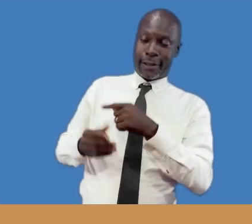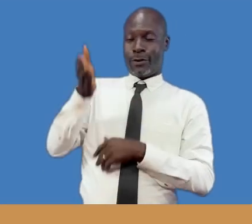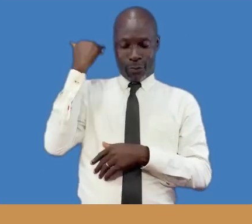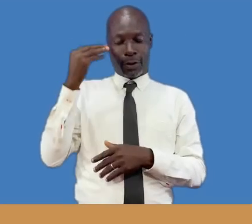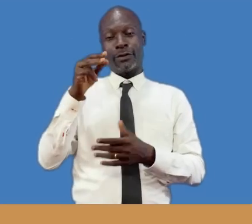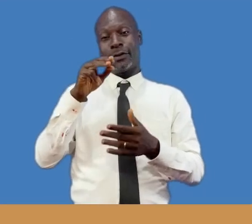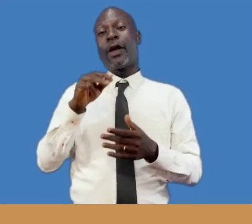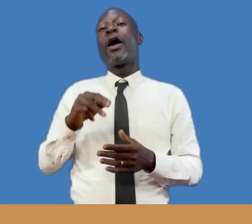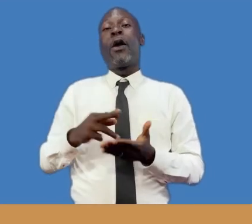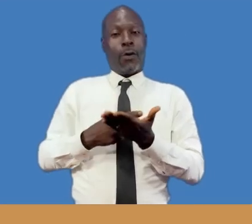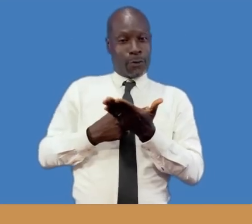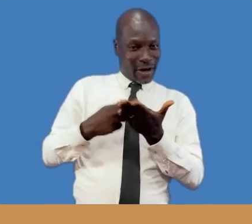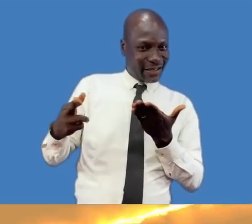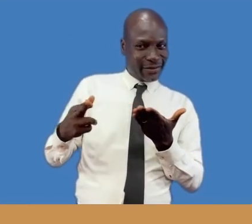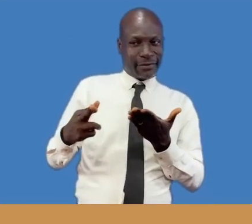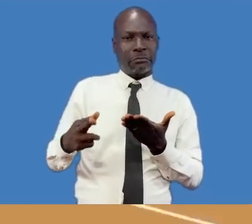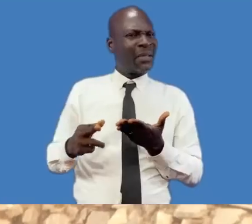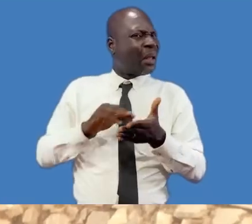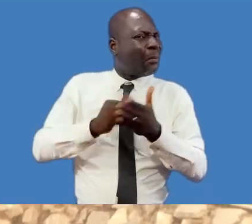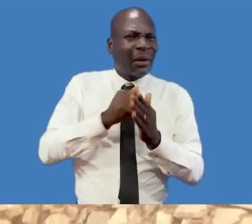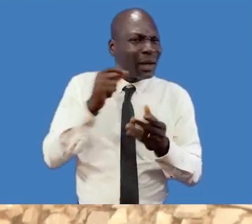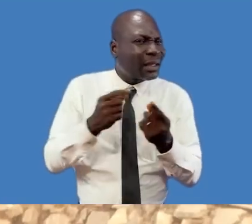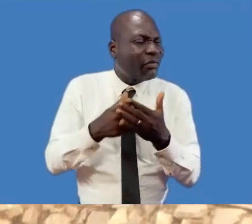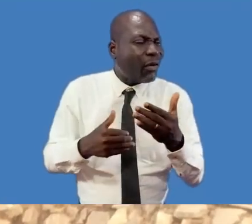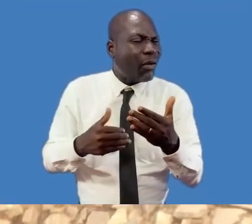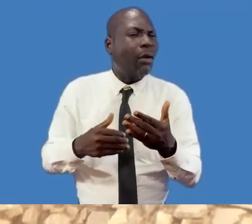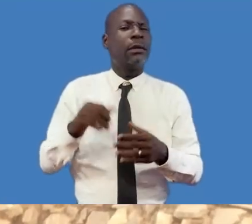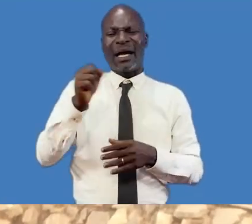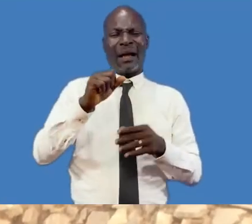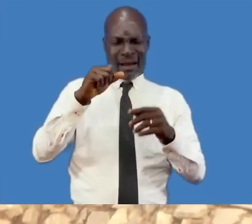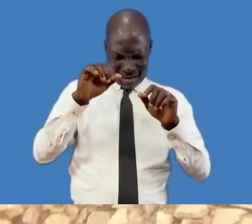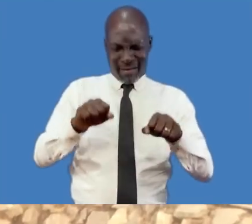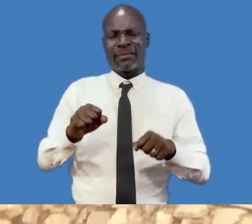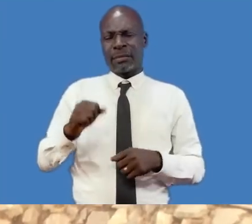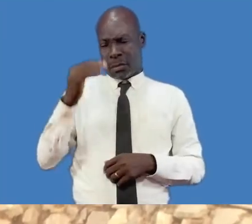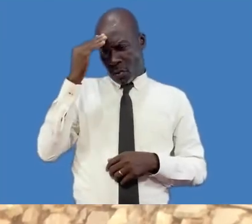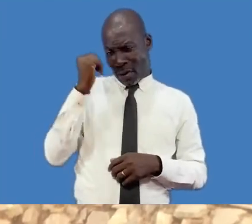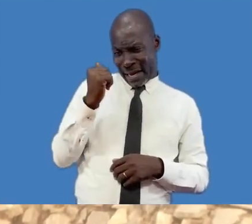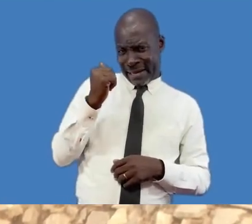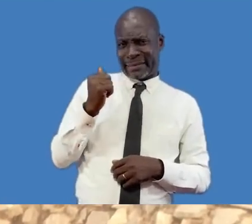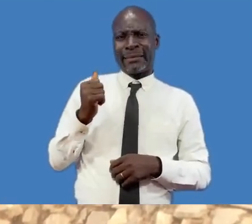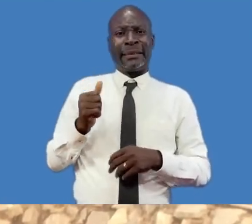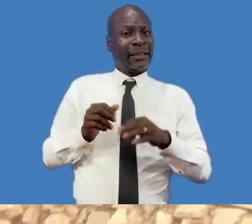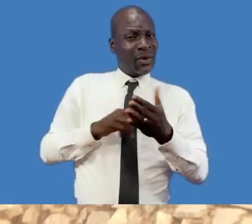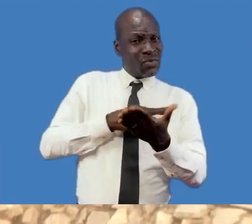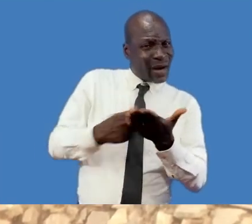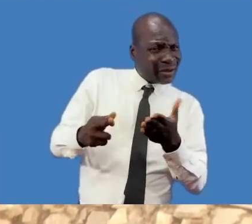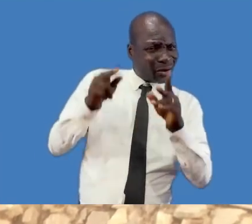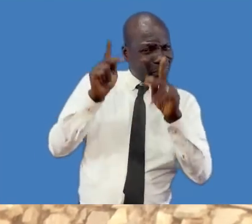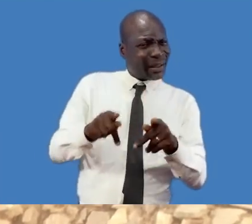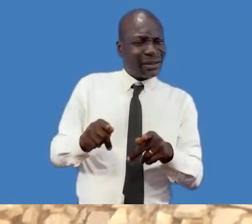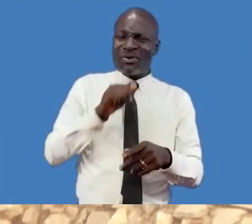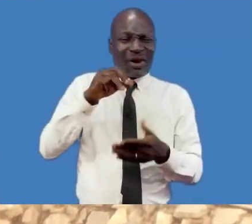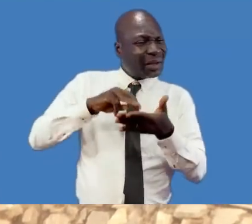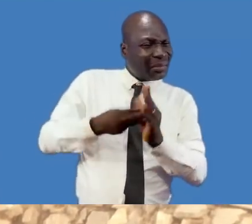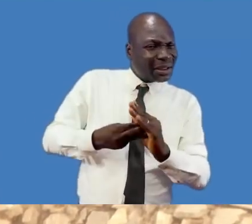yɔ trini ni a enti sa onyɛ bɔne da wo ana sa onyɛ bɔne ana onyɛ bɔne da tiemiye. Se